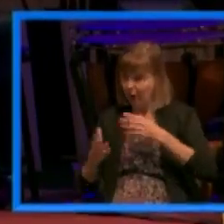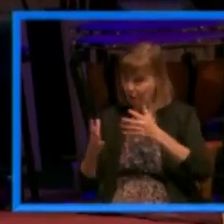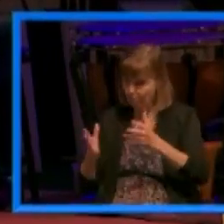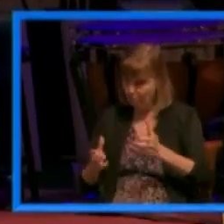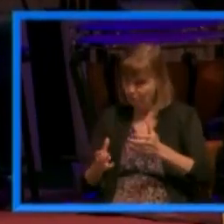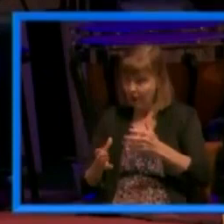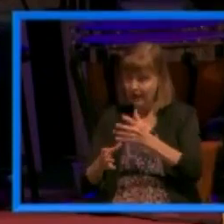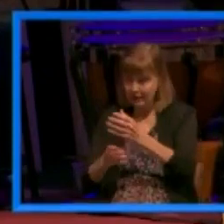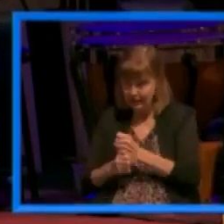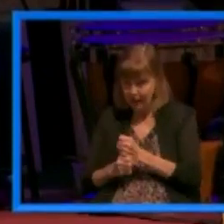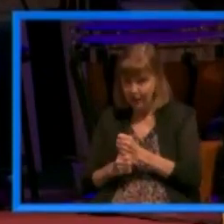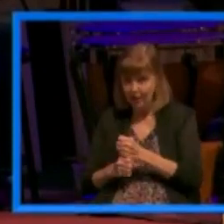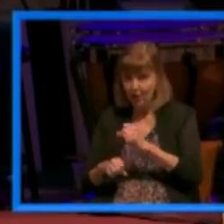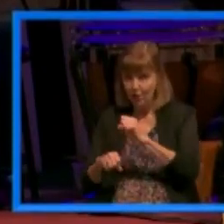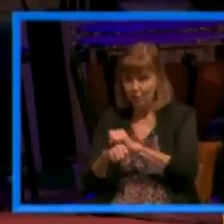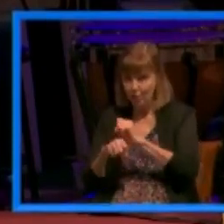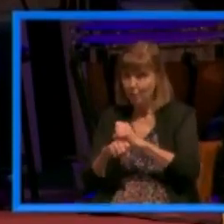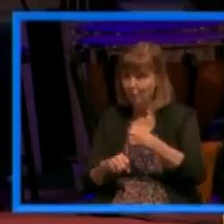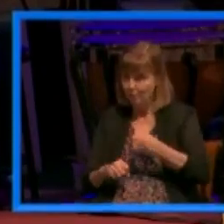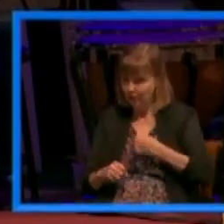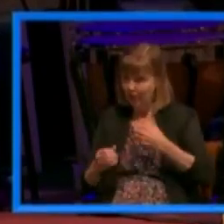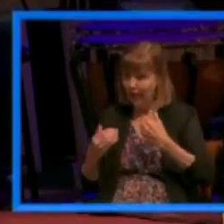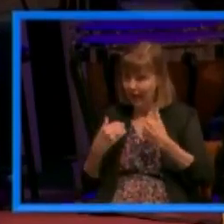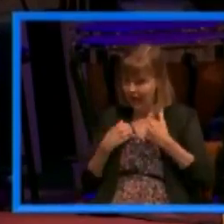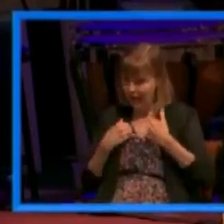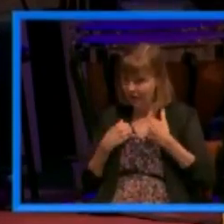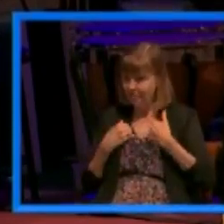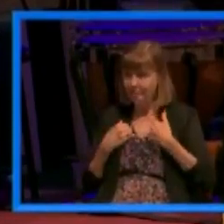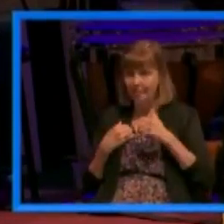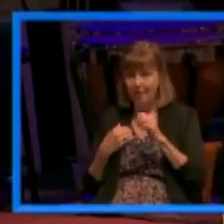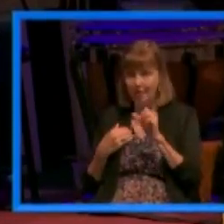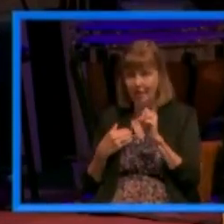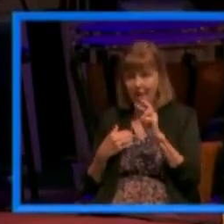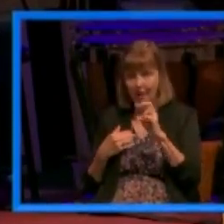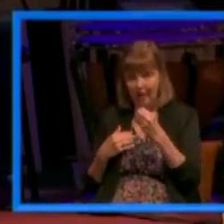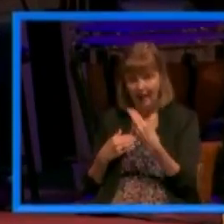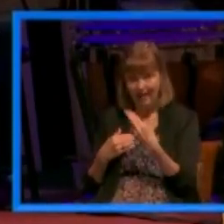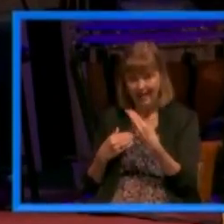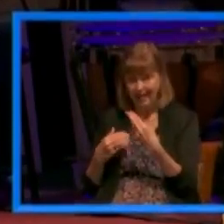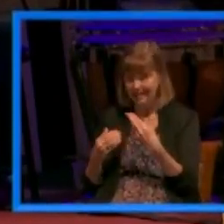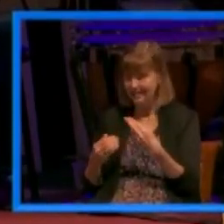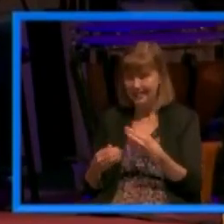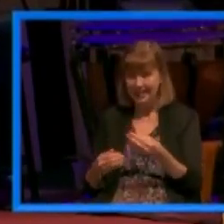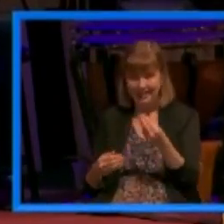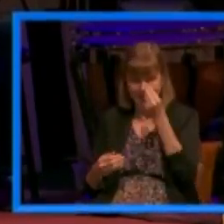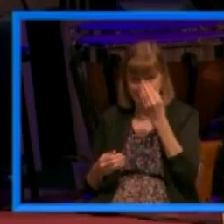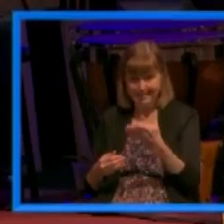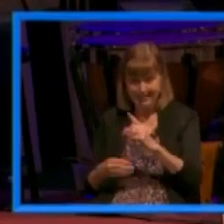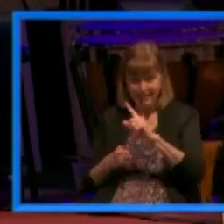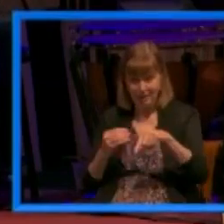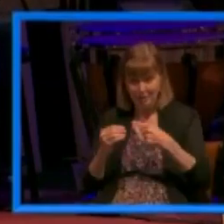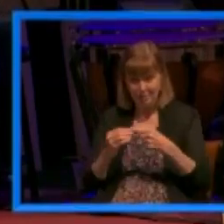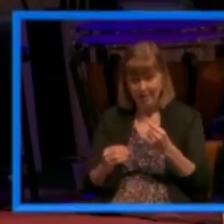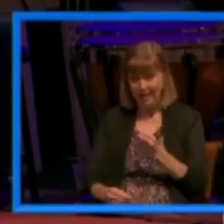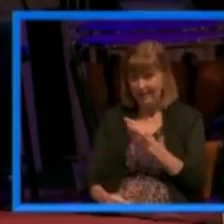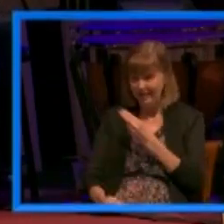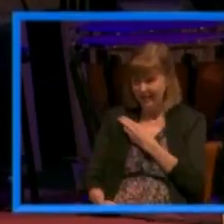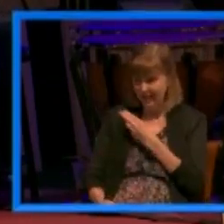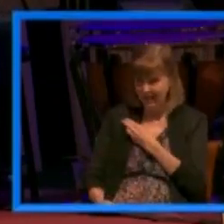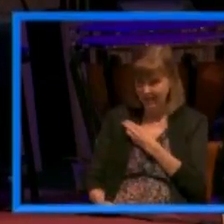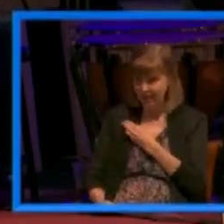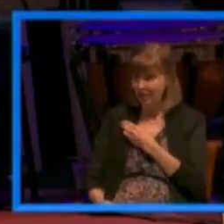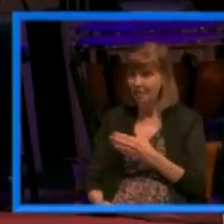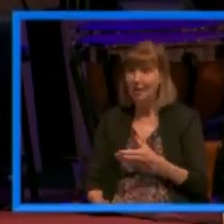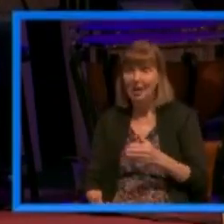I have and I desire. Sarah has no regard for Hagar, has no regard for her marriage covenant, has